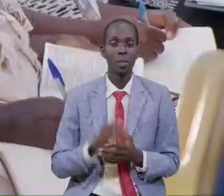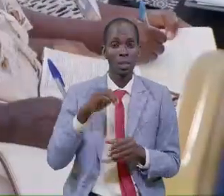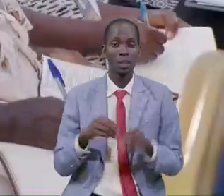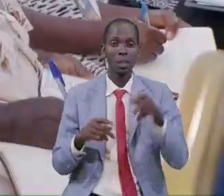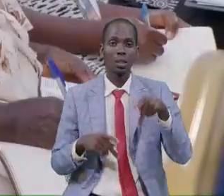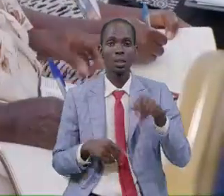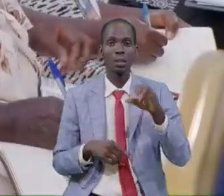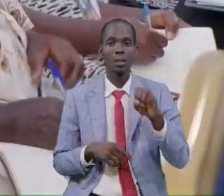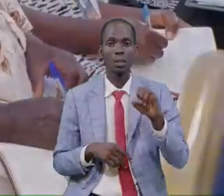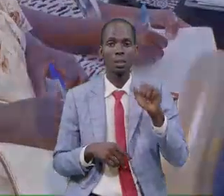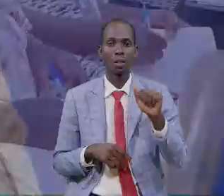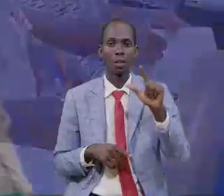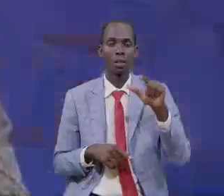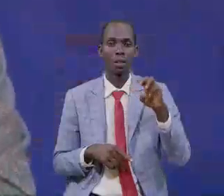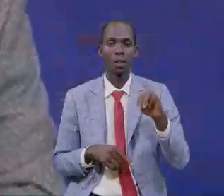verse 37,